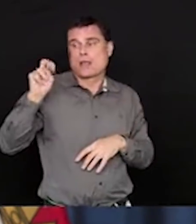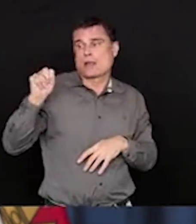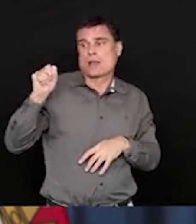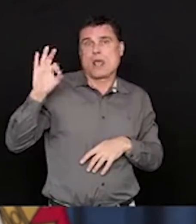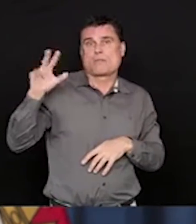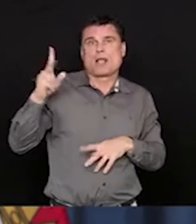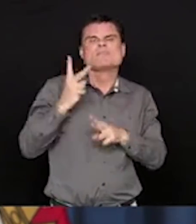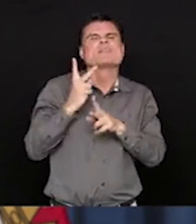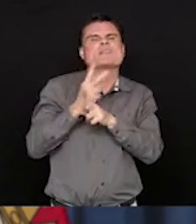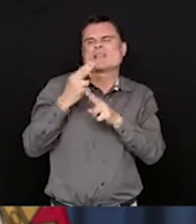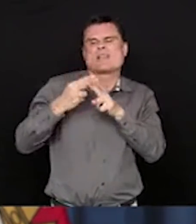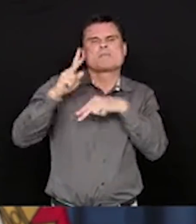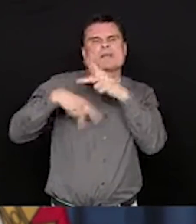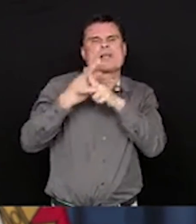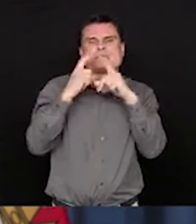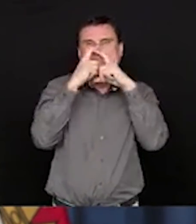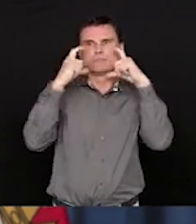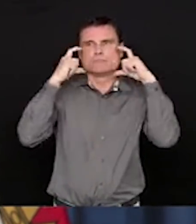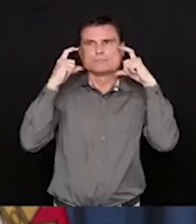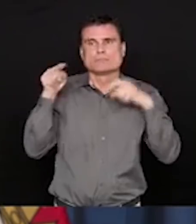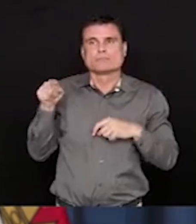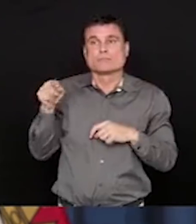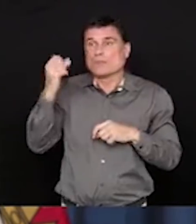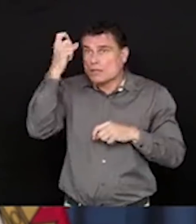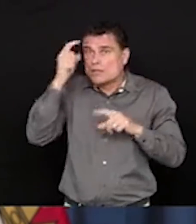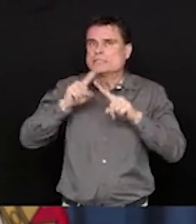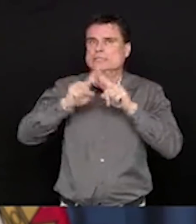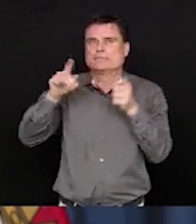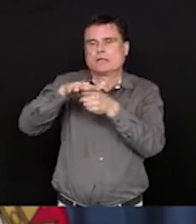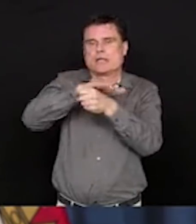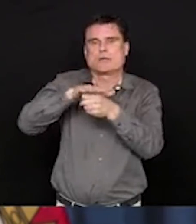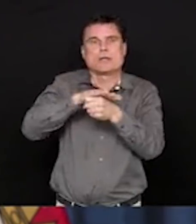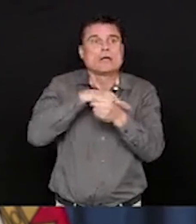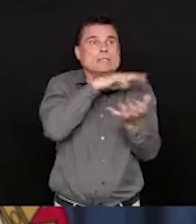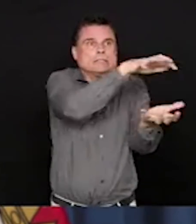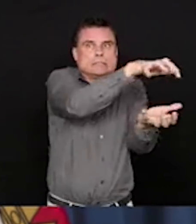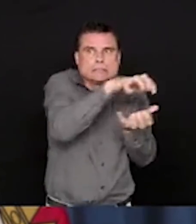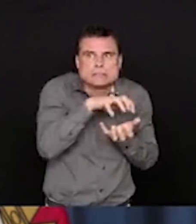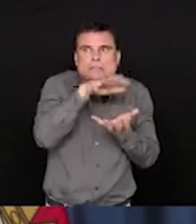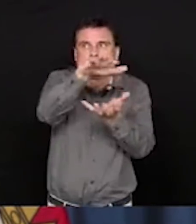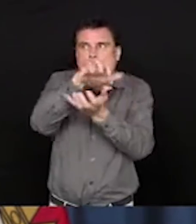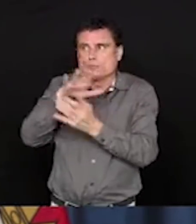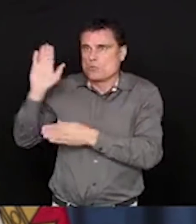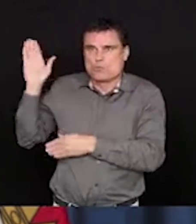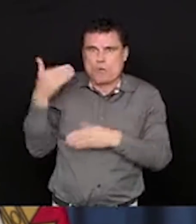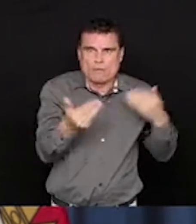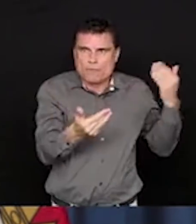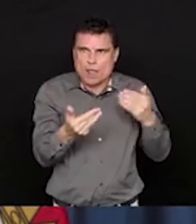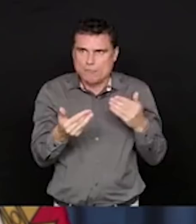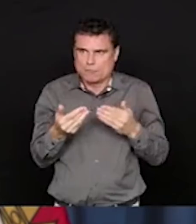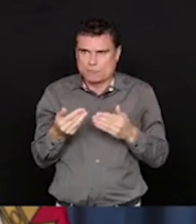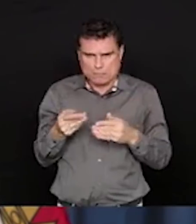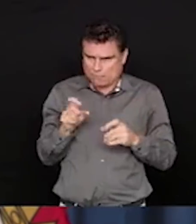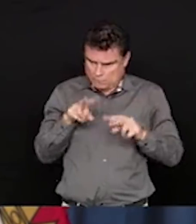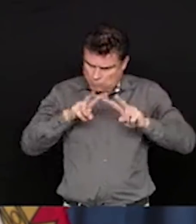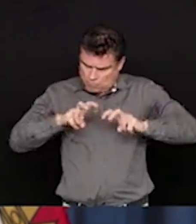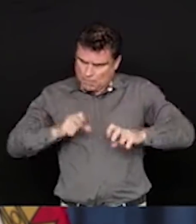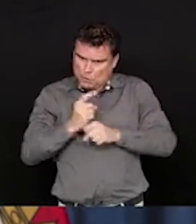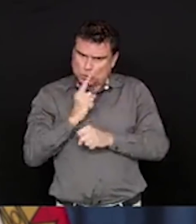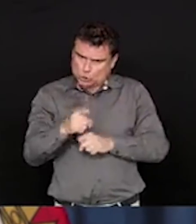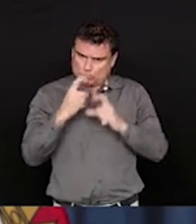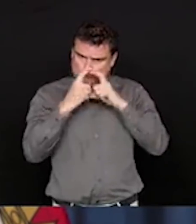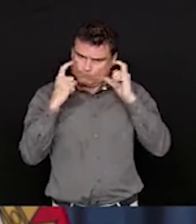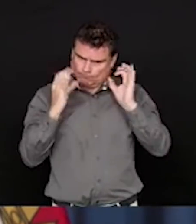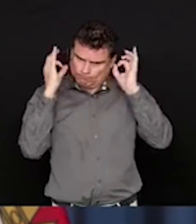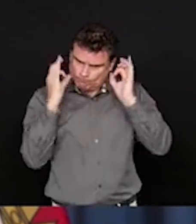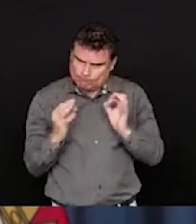from our traditional suppliers, we need to make sure they are safe and effective before putting them into circulation with healthcare workers. With respect